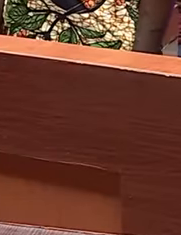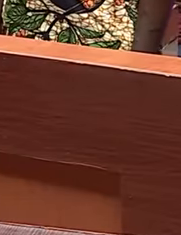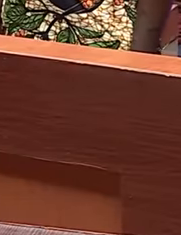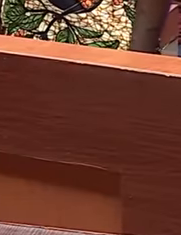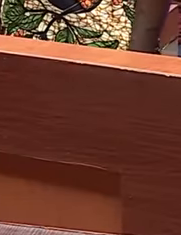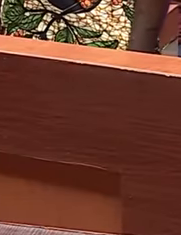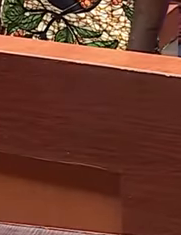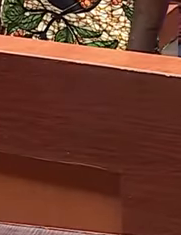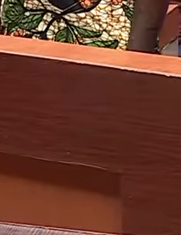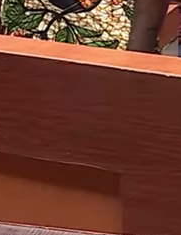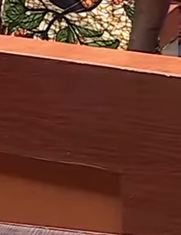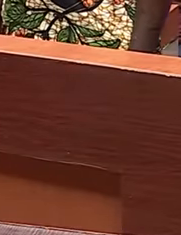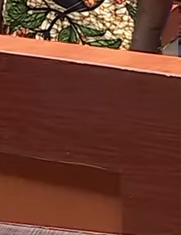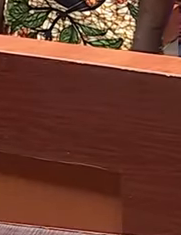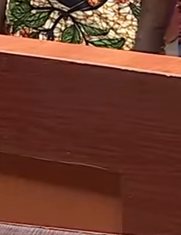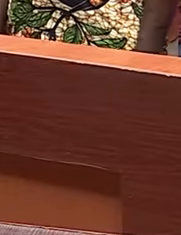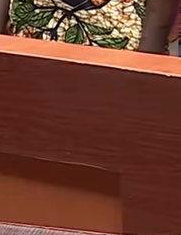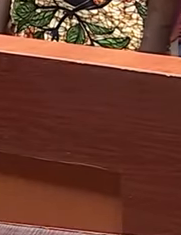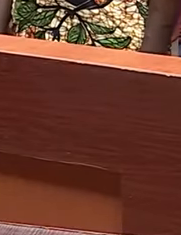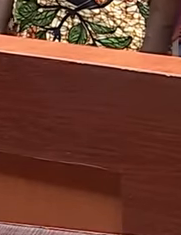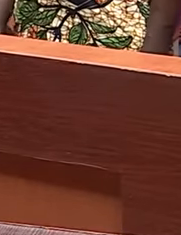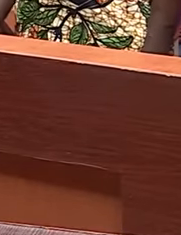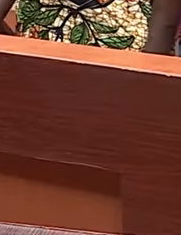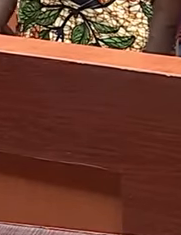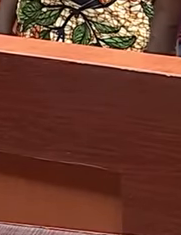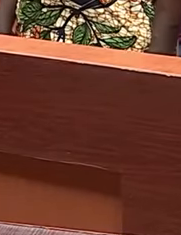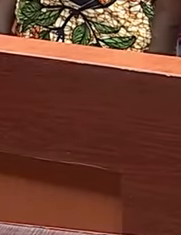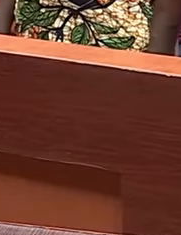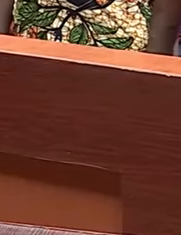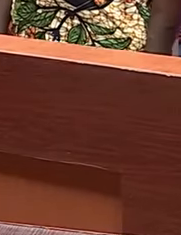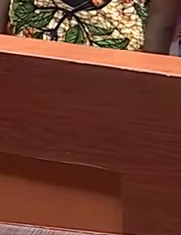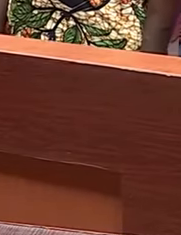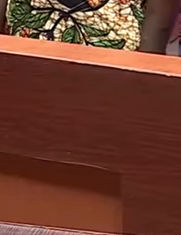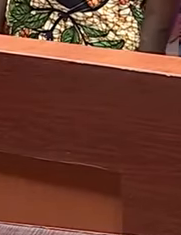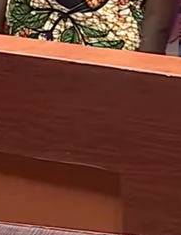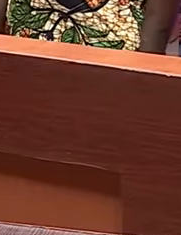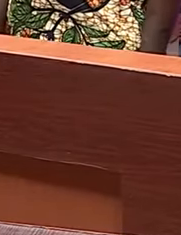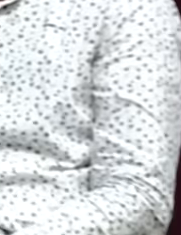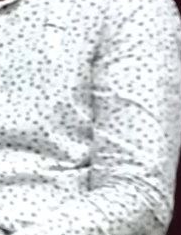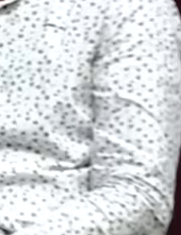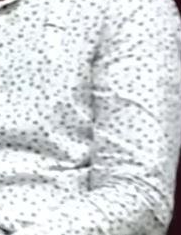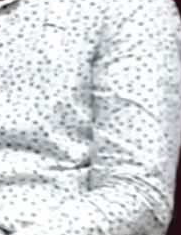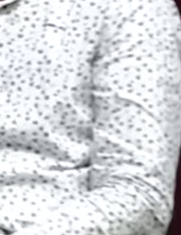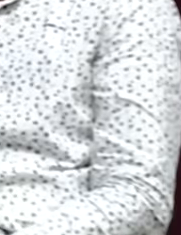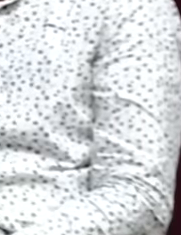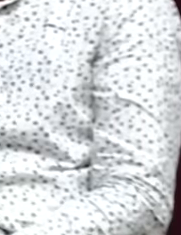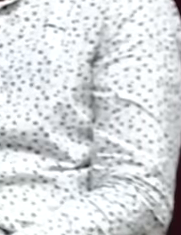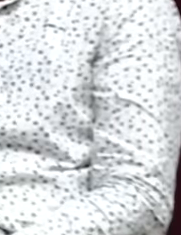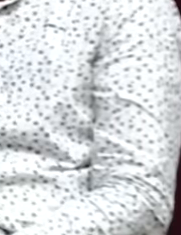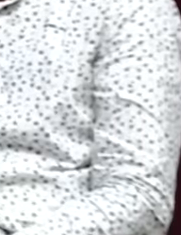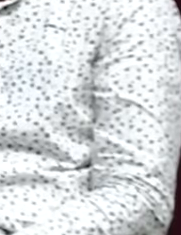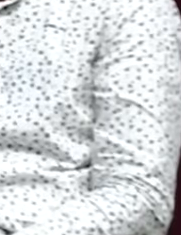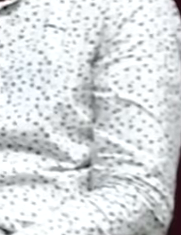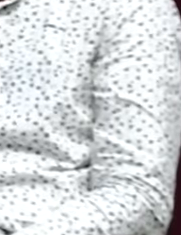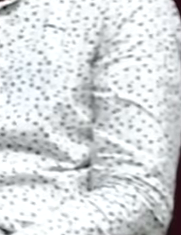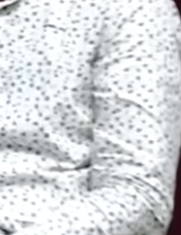able to take any decision independent of his mother and has not been taking responsibility for his family. She decided to move out of